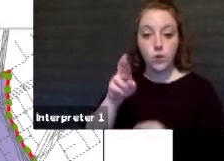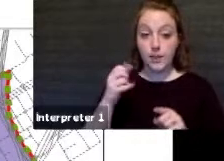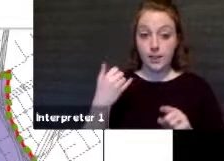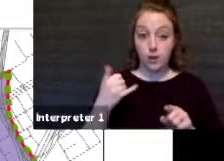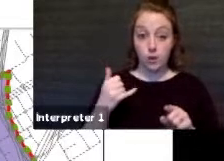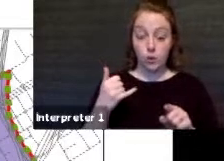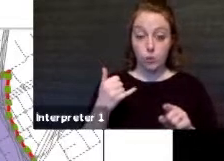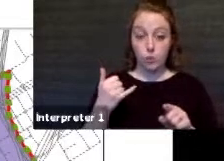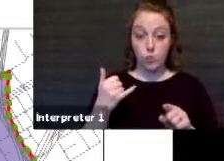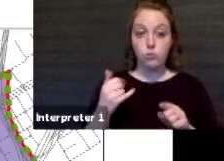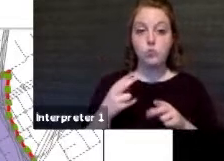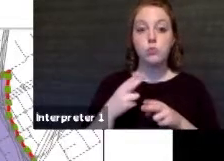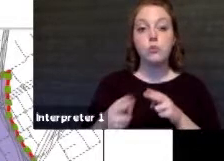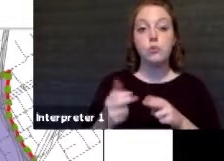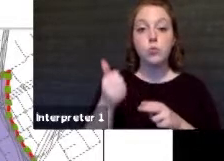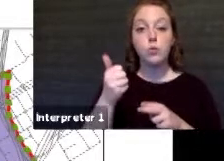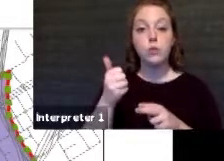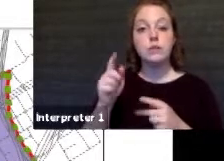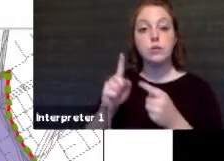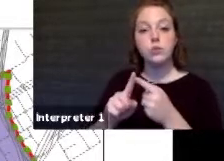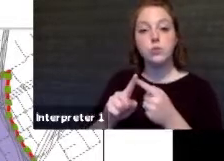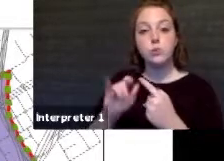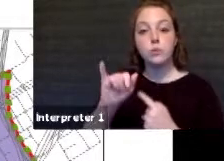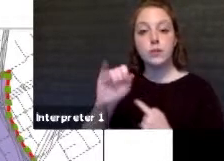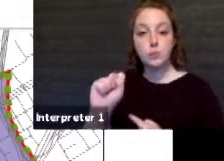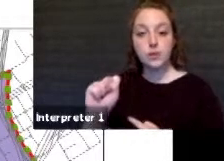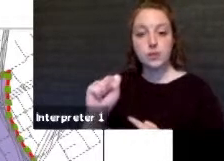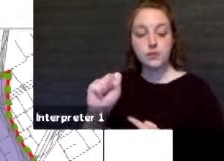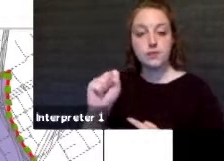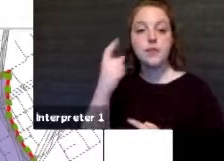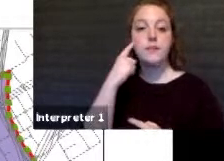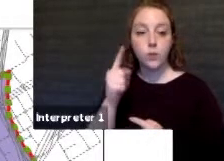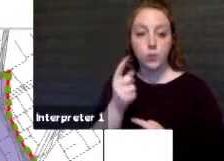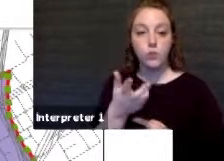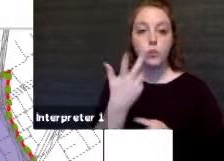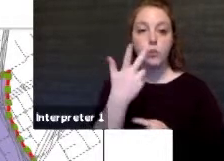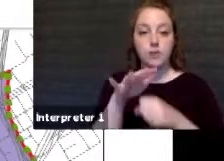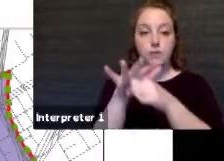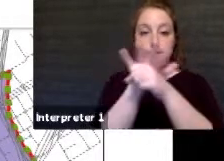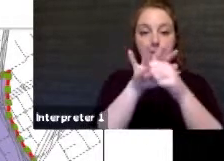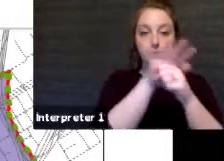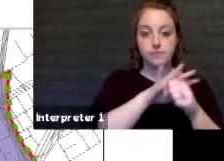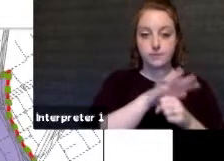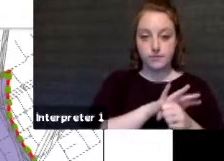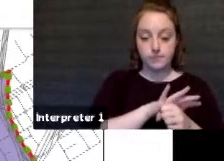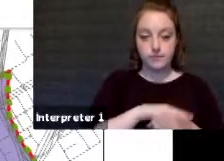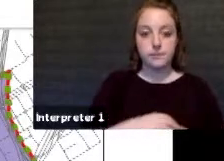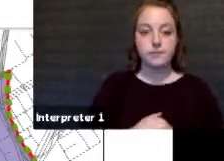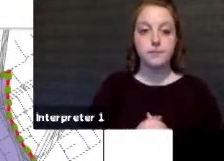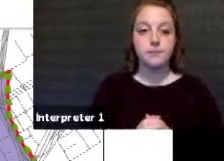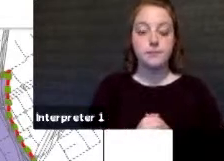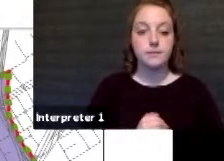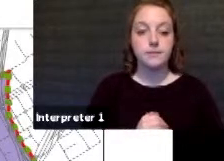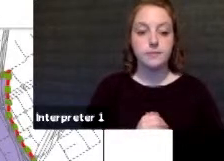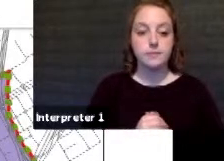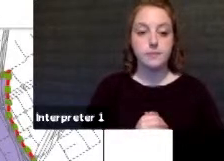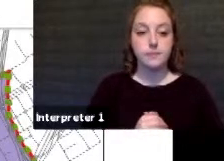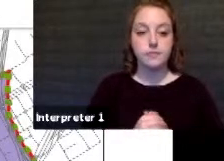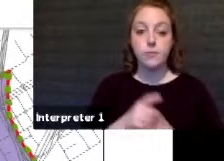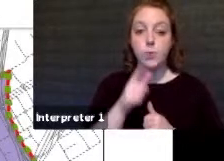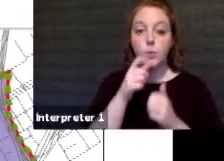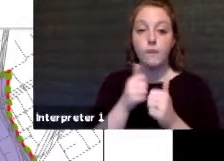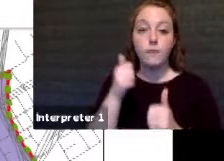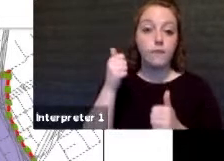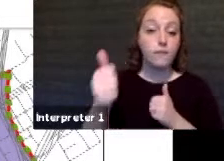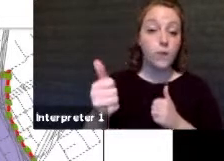see what the shortest path to Indian Spring would look like for those three respective students. For our student that's the furthest to the north,